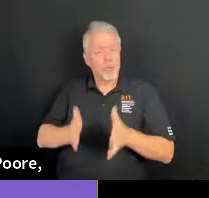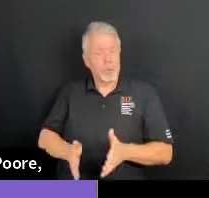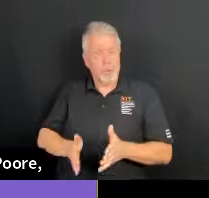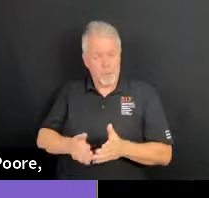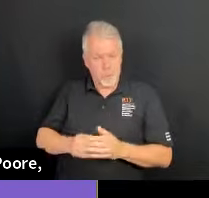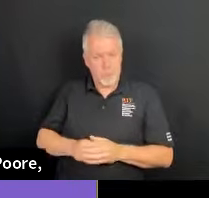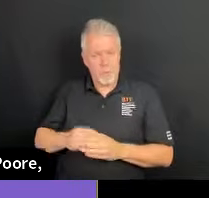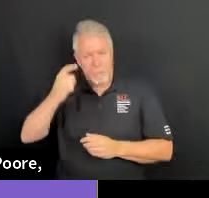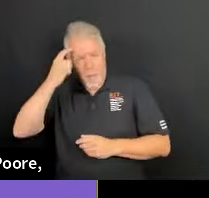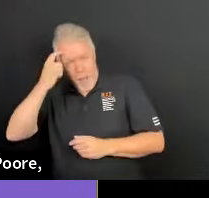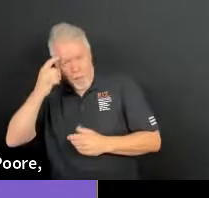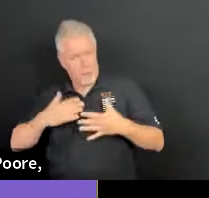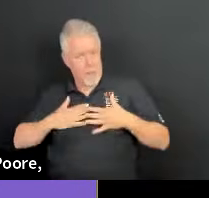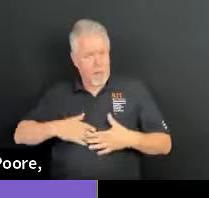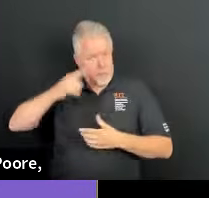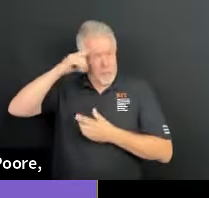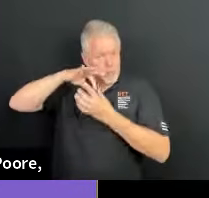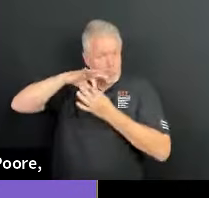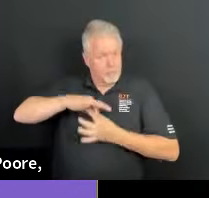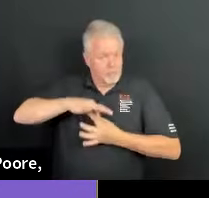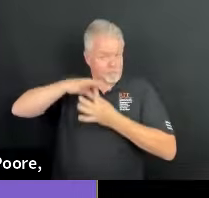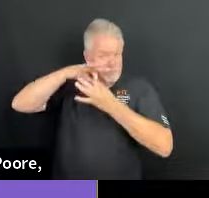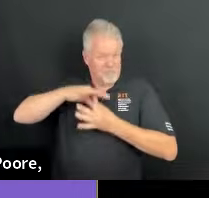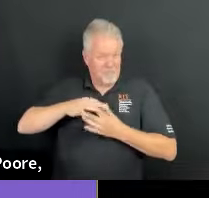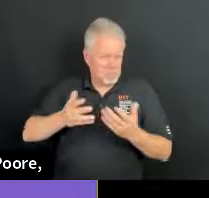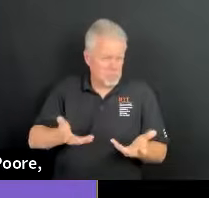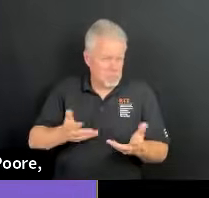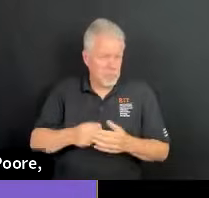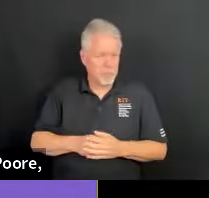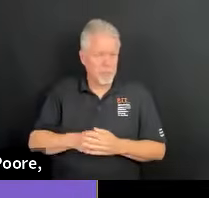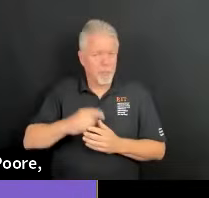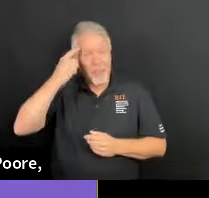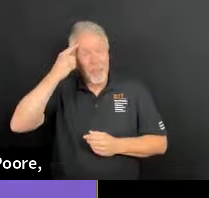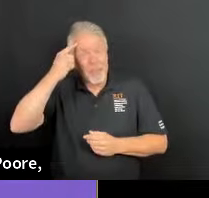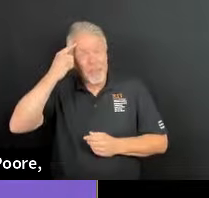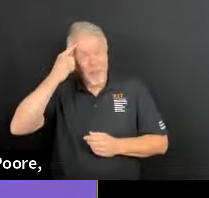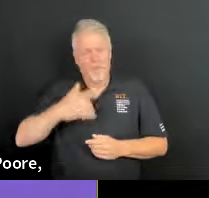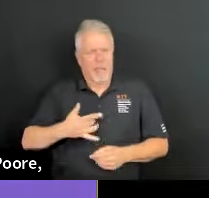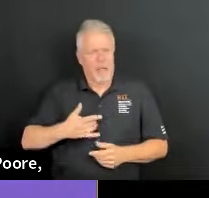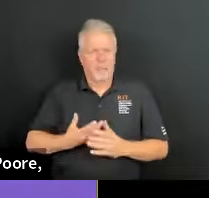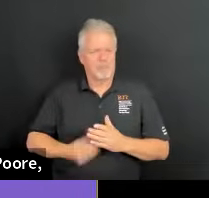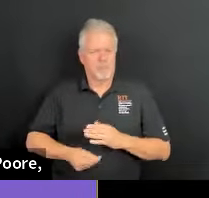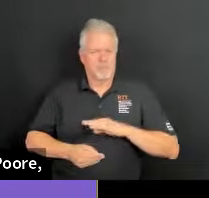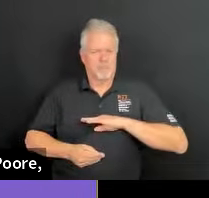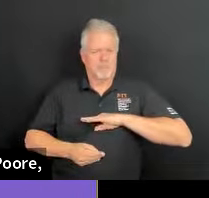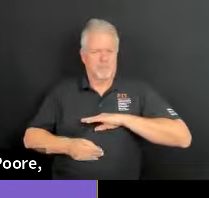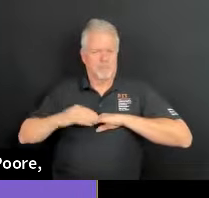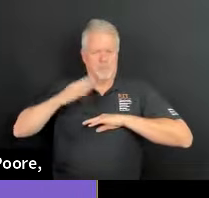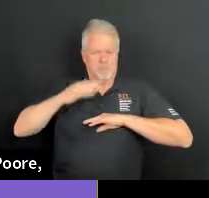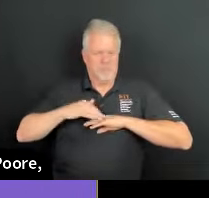today, focuses on the whole person, mind and body, both, the connection